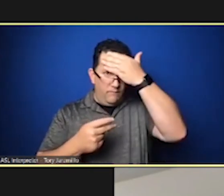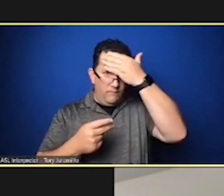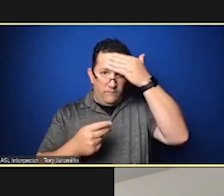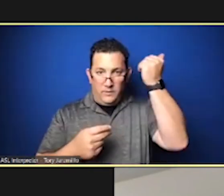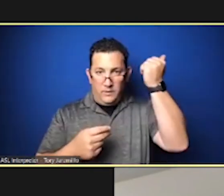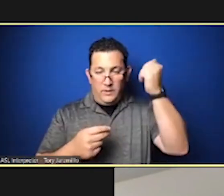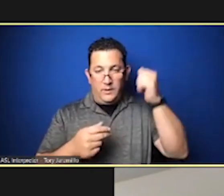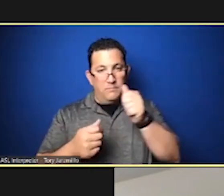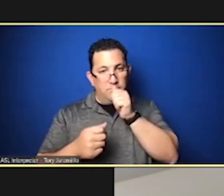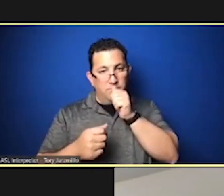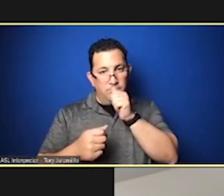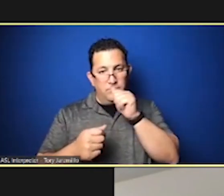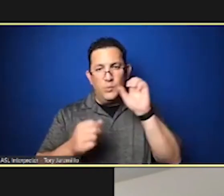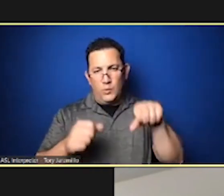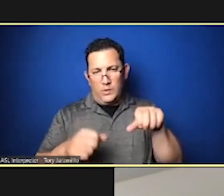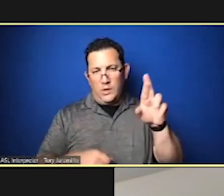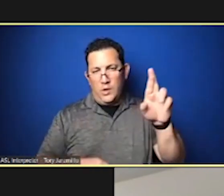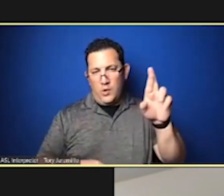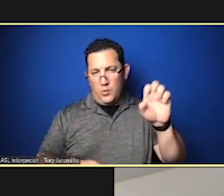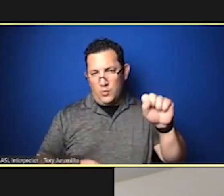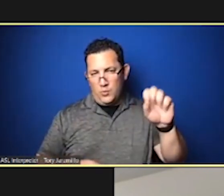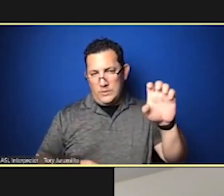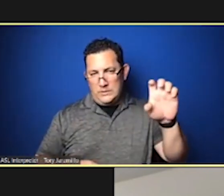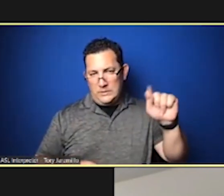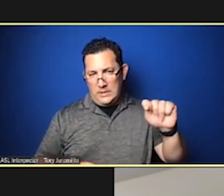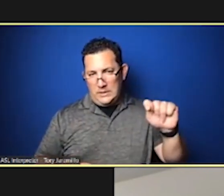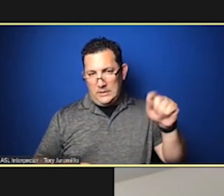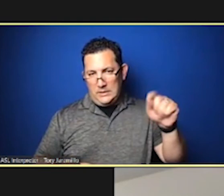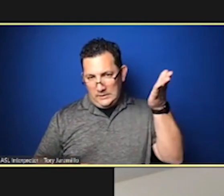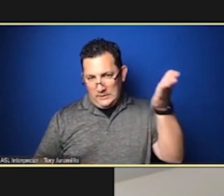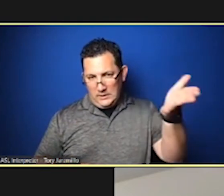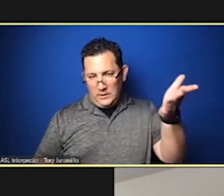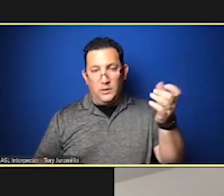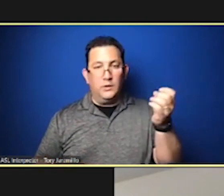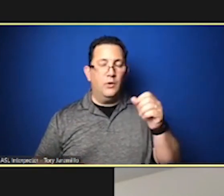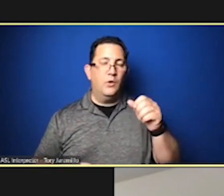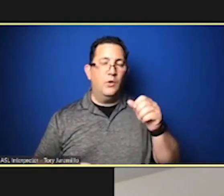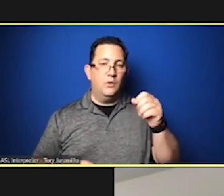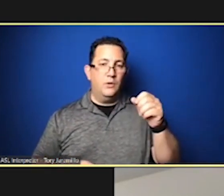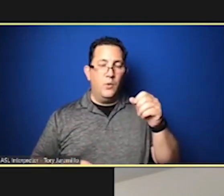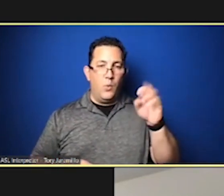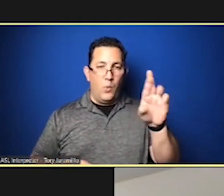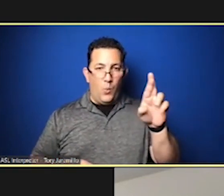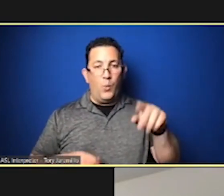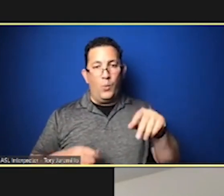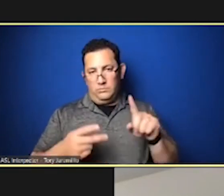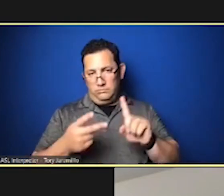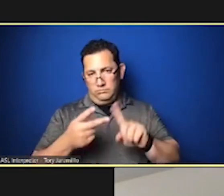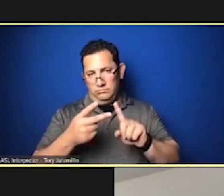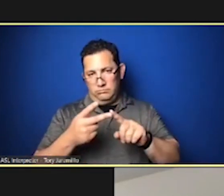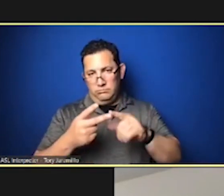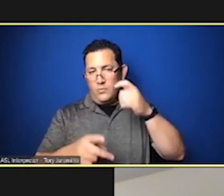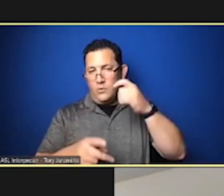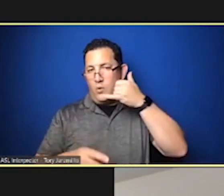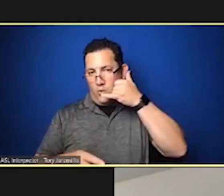your username or password there. Or the best way also is calling your school's,